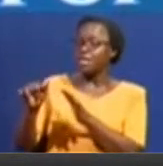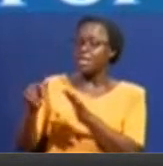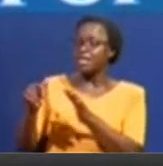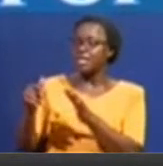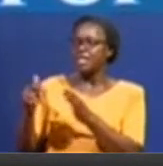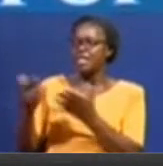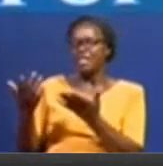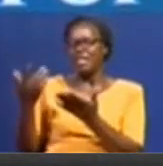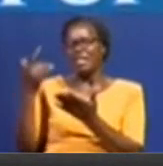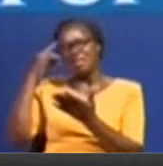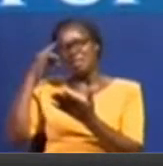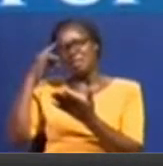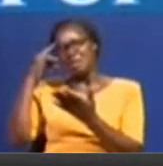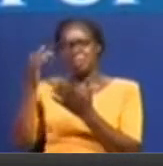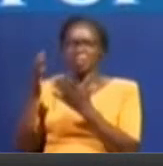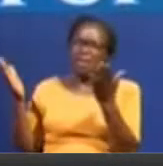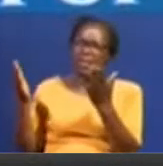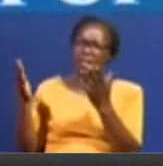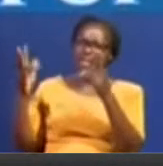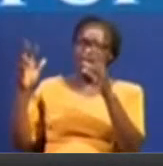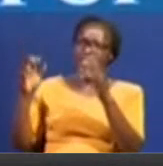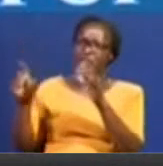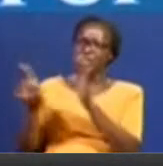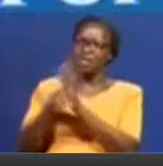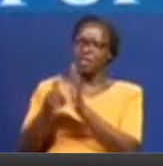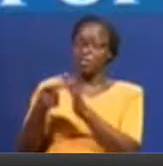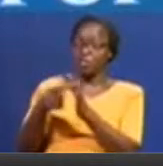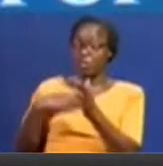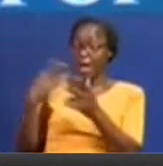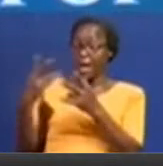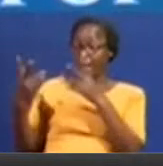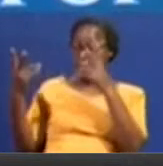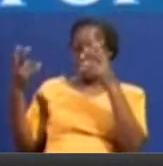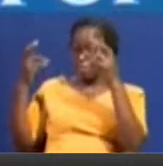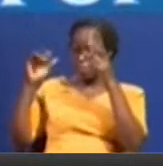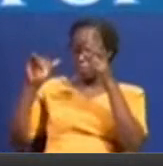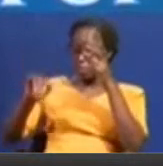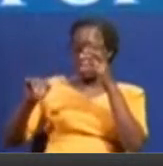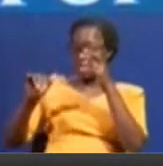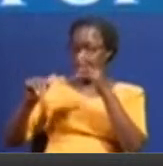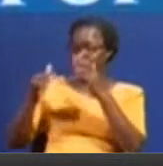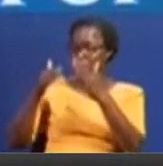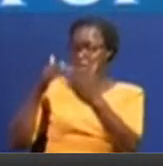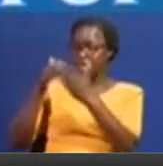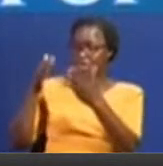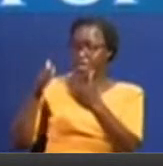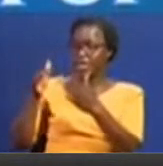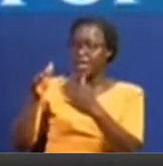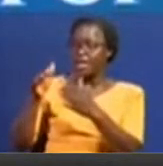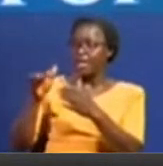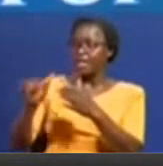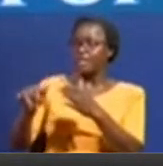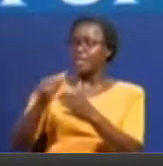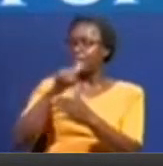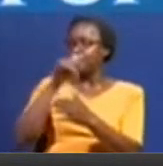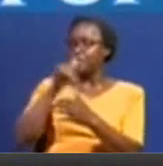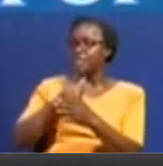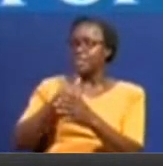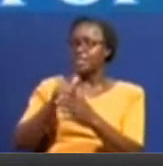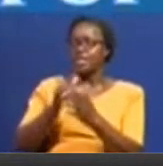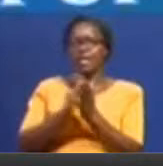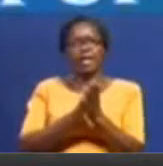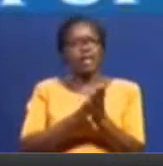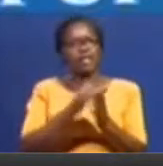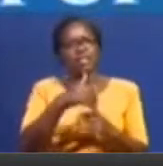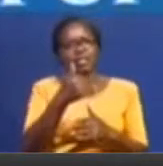is no major issue, or legally from my perspective, that would hinder that kind of secret ballot. And is